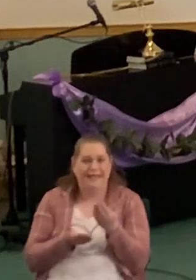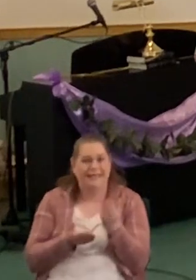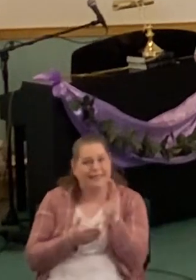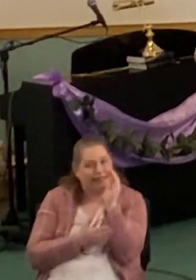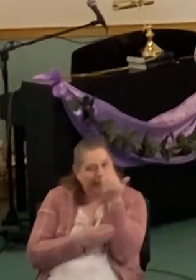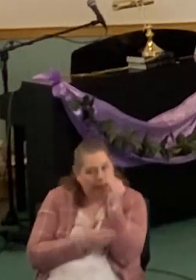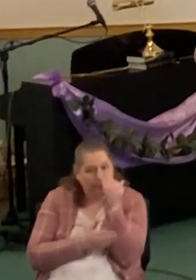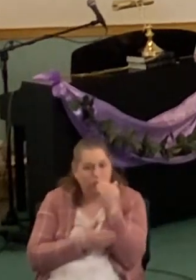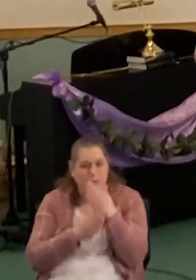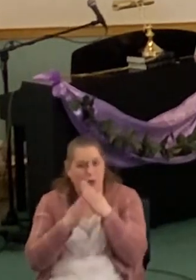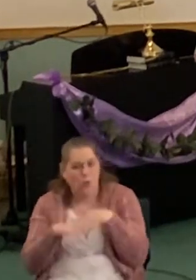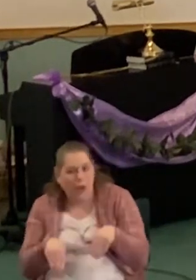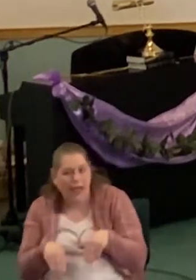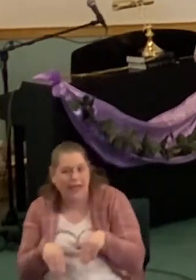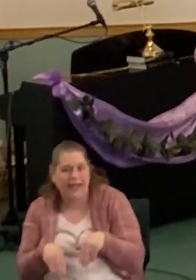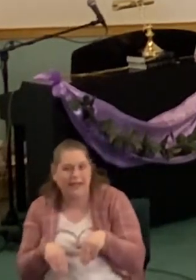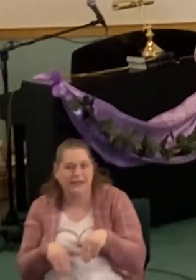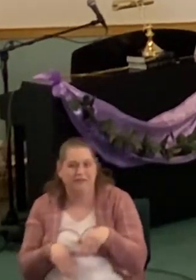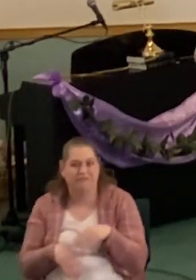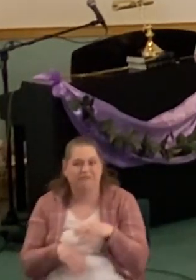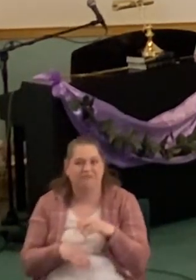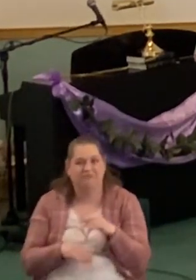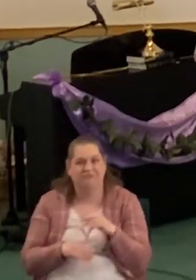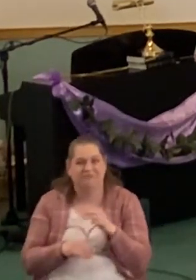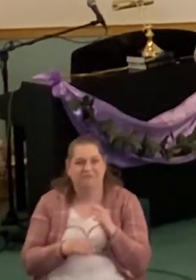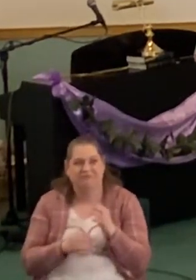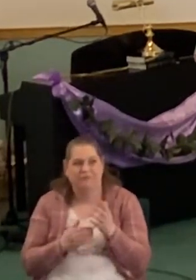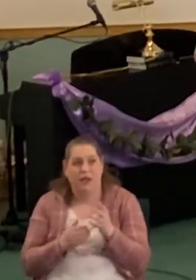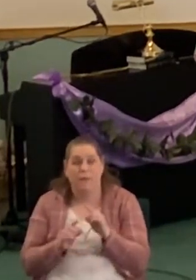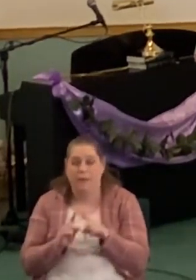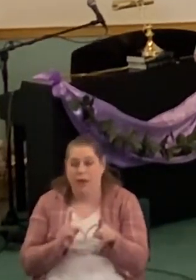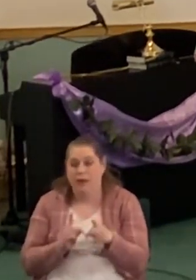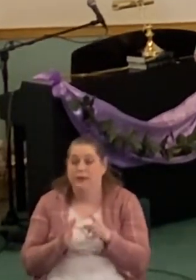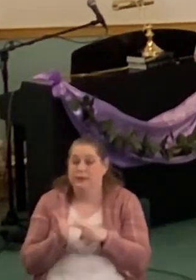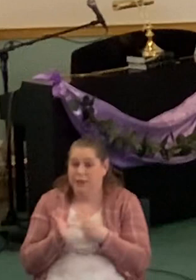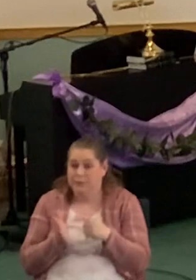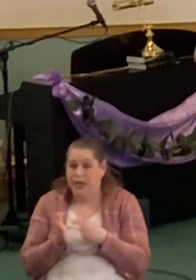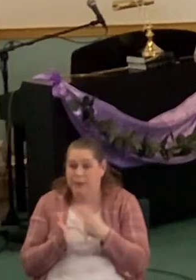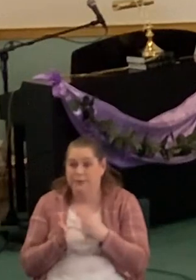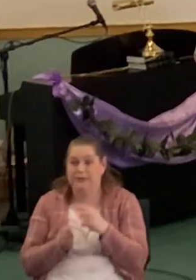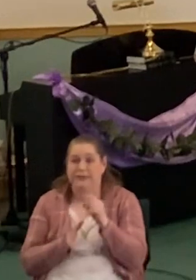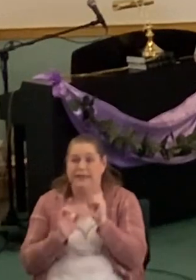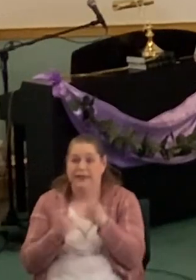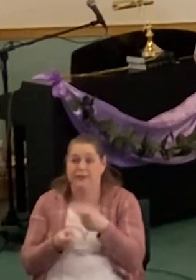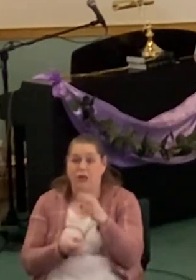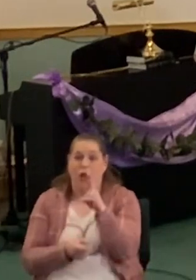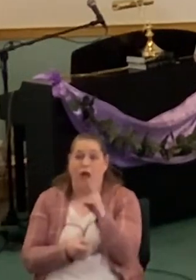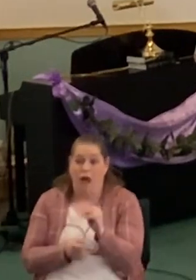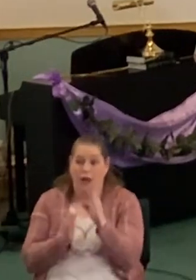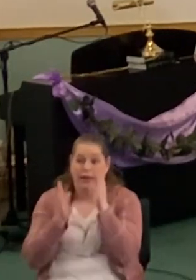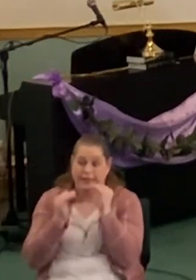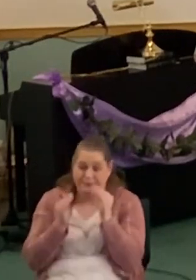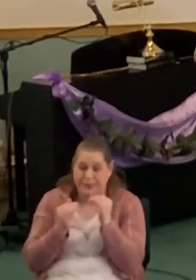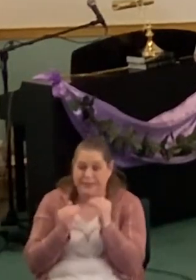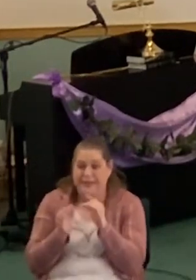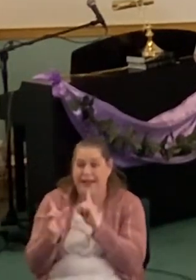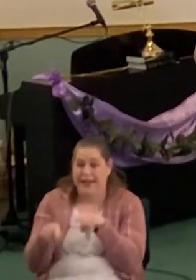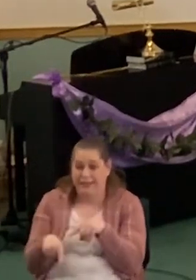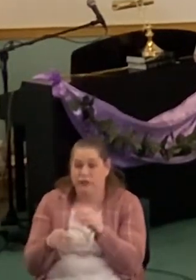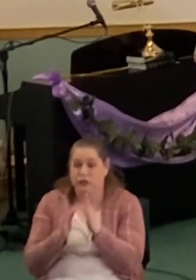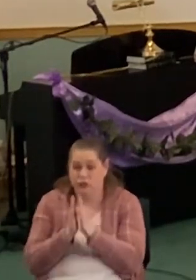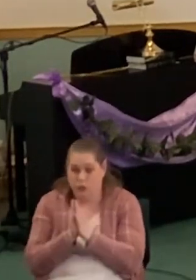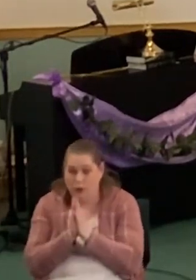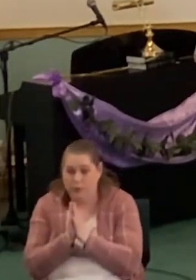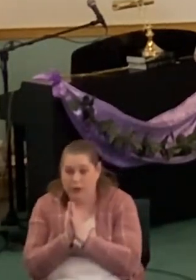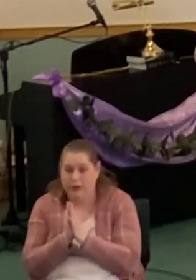threatening circumstances. He sometimes gives unexpected answers to our prayers, and he sometimes uses unlikely